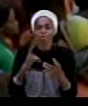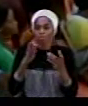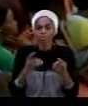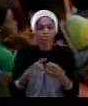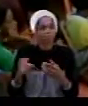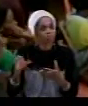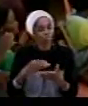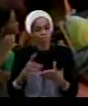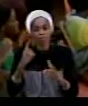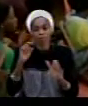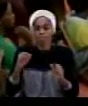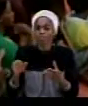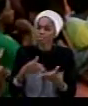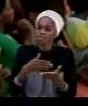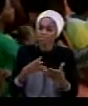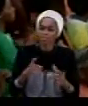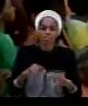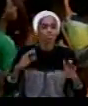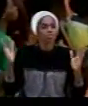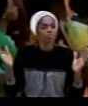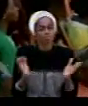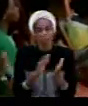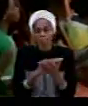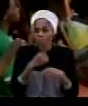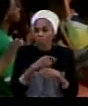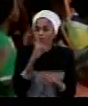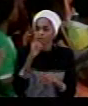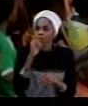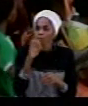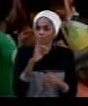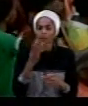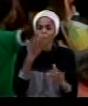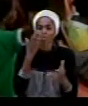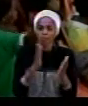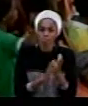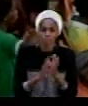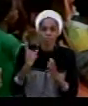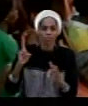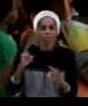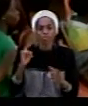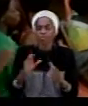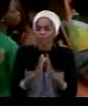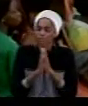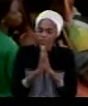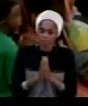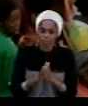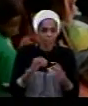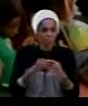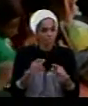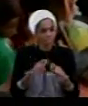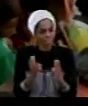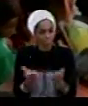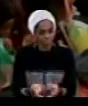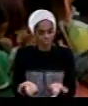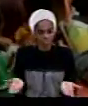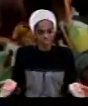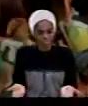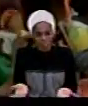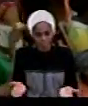can sing. Just make sure that everywhere you are, in our location here in Ibadan,